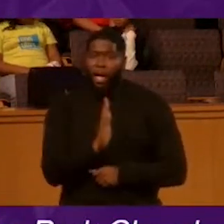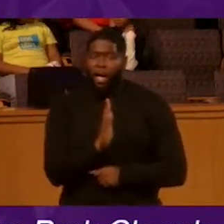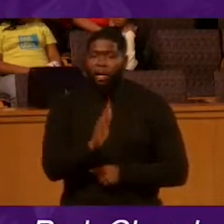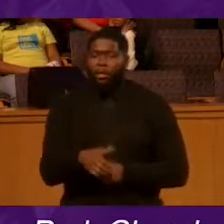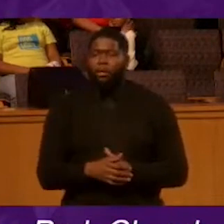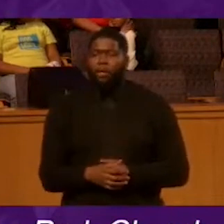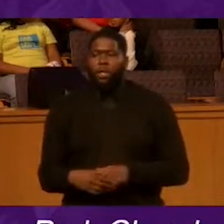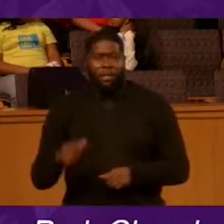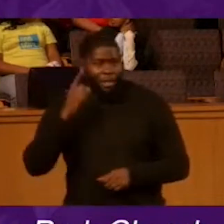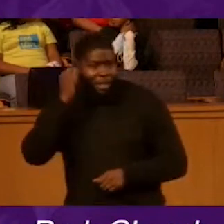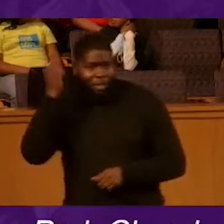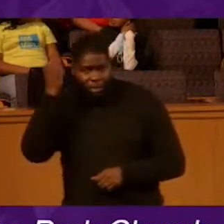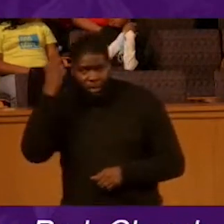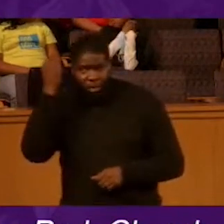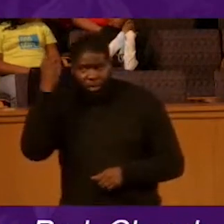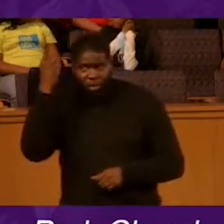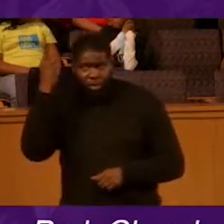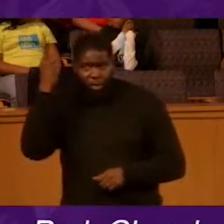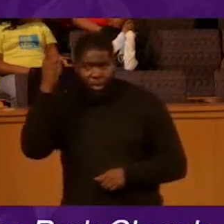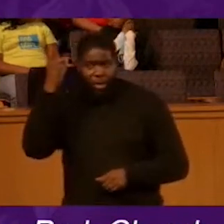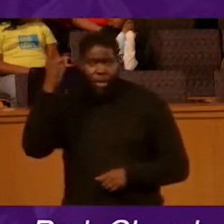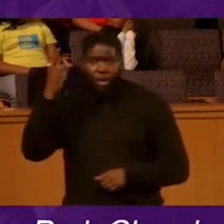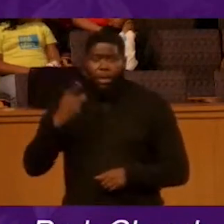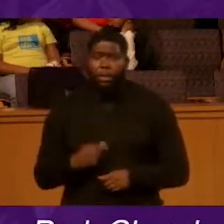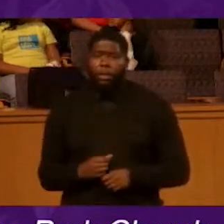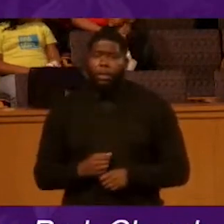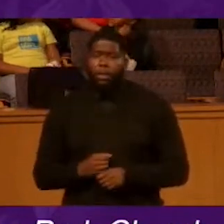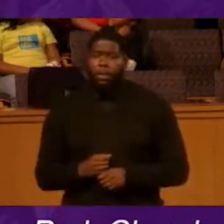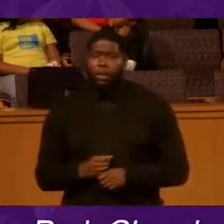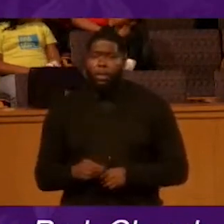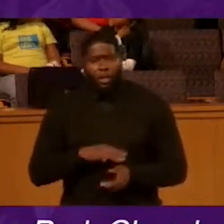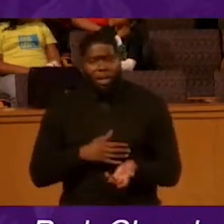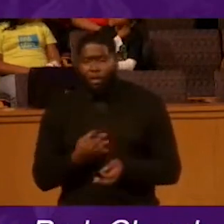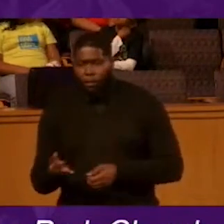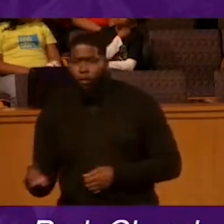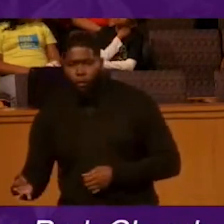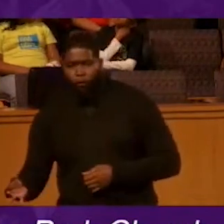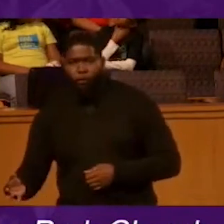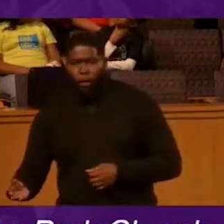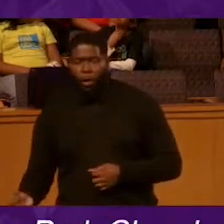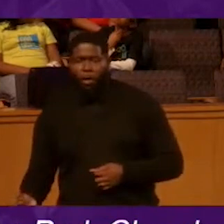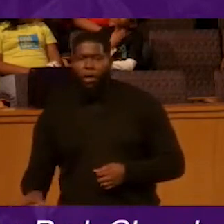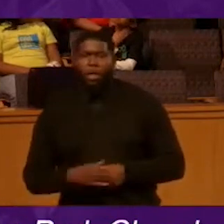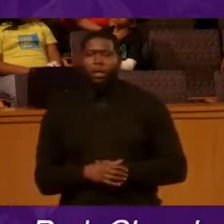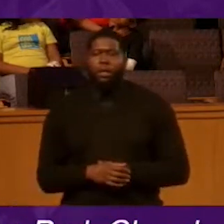be some understanding of the fact that, you know, I fall often, literally.